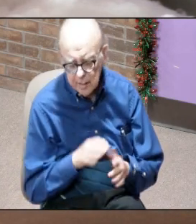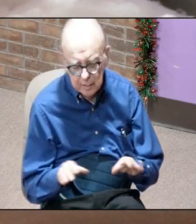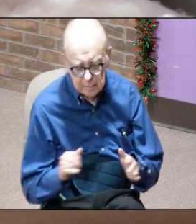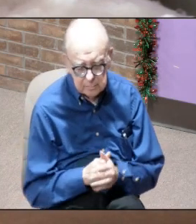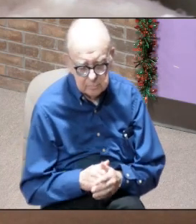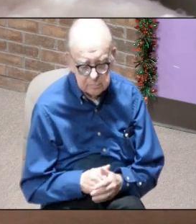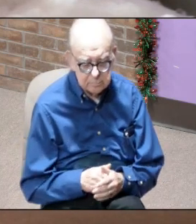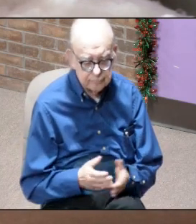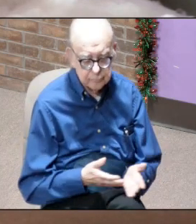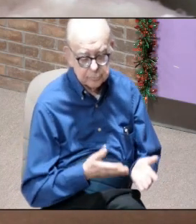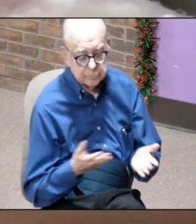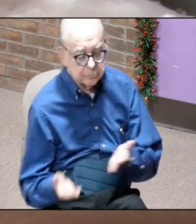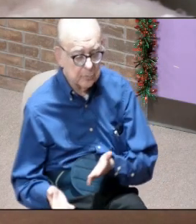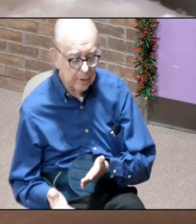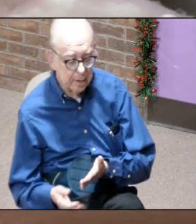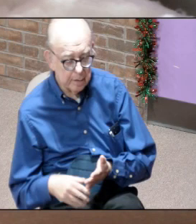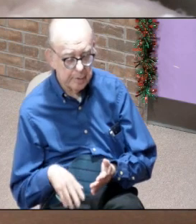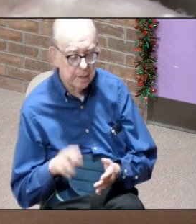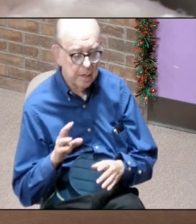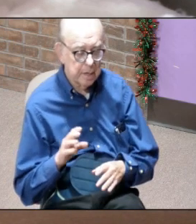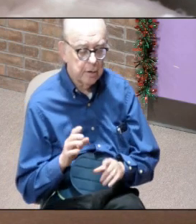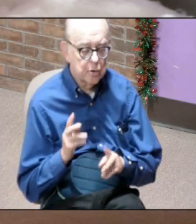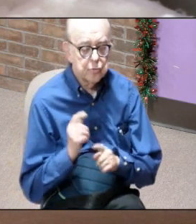that they're loading up in a U-Haul.